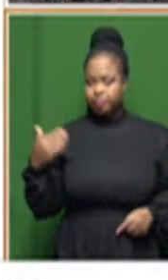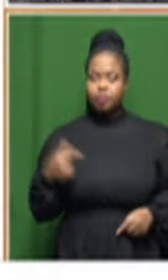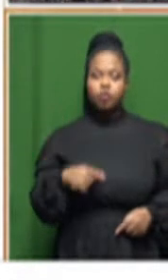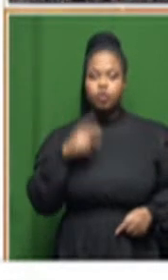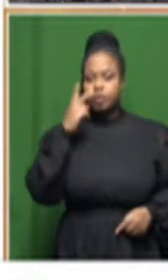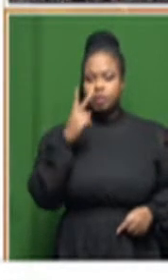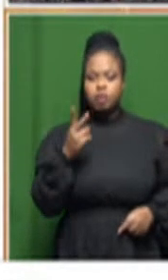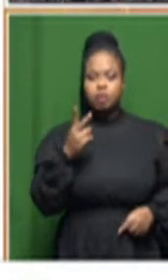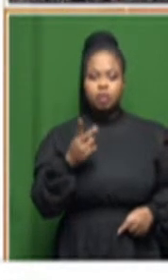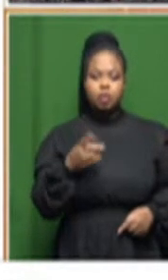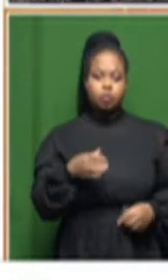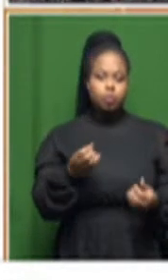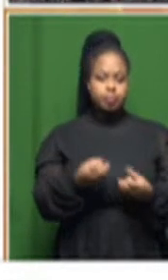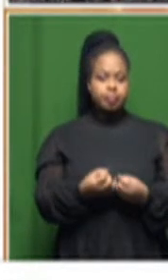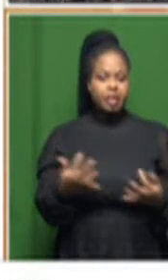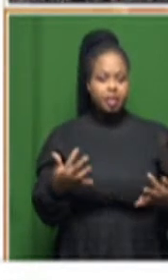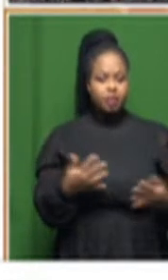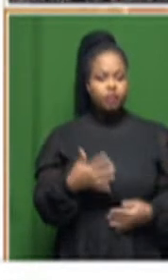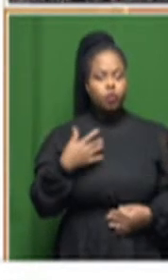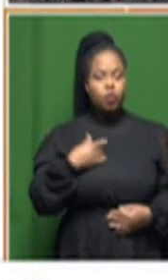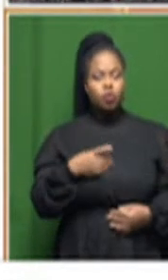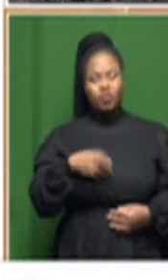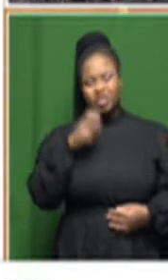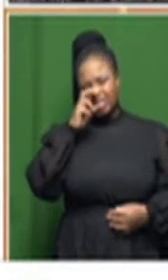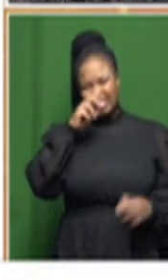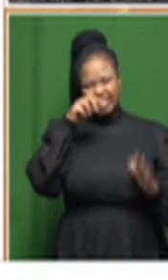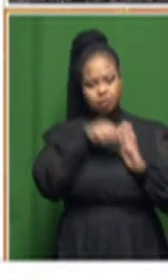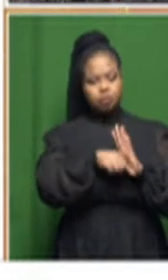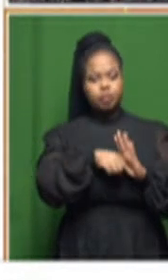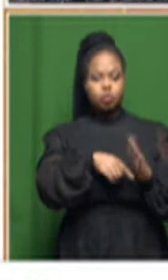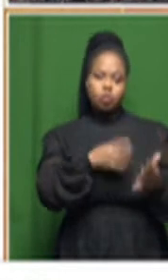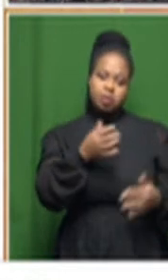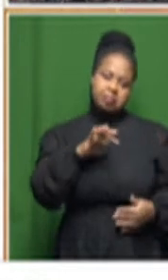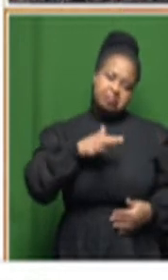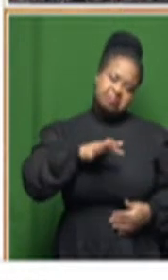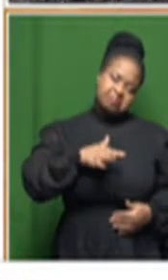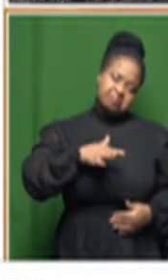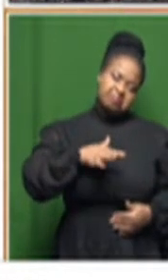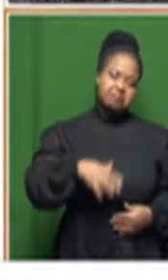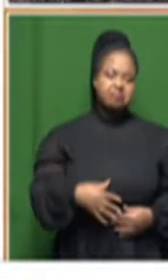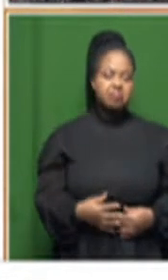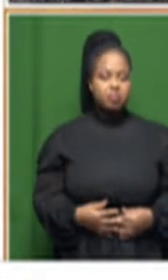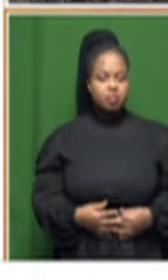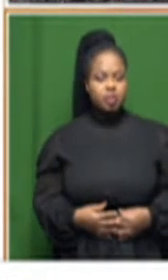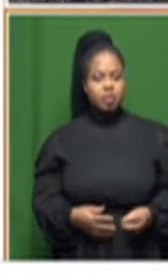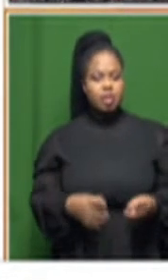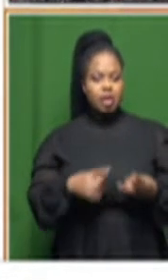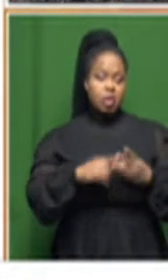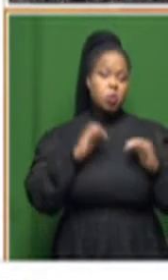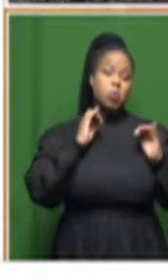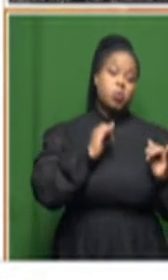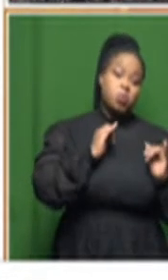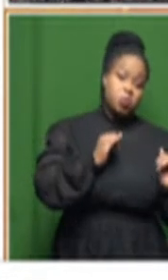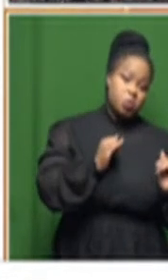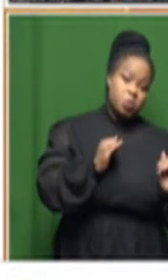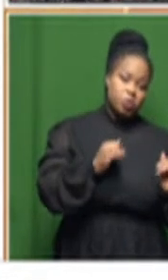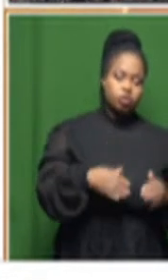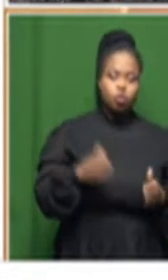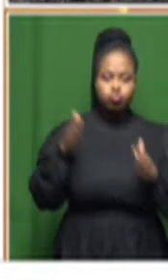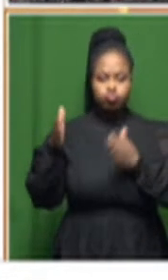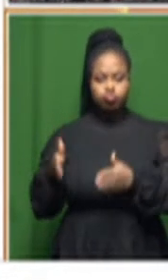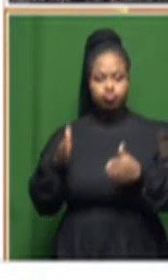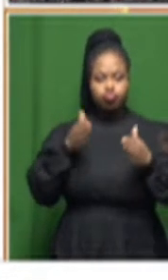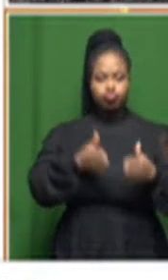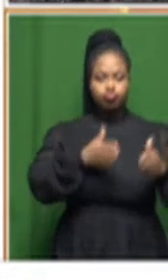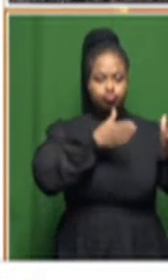vaccine reactions in terms of the intensity can be classified as either minor reactions and severe reactions. So